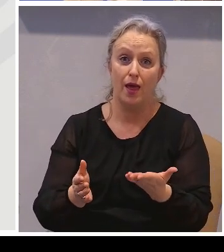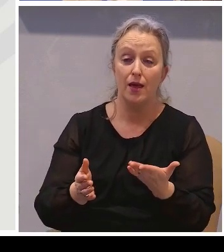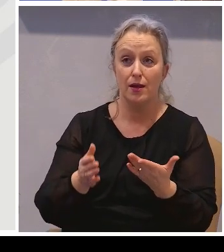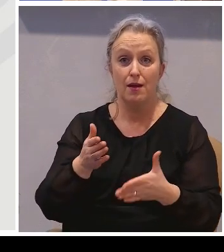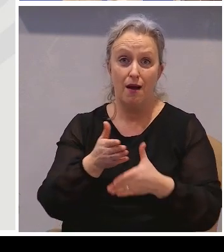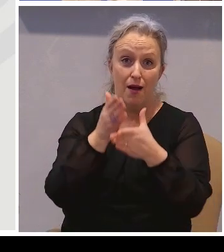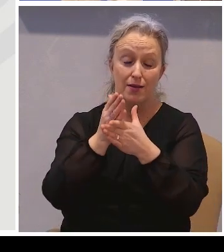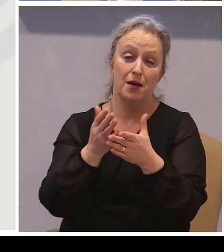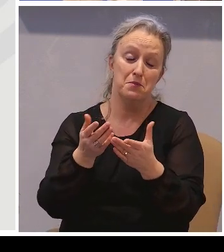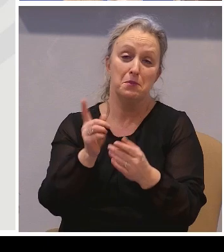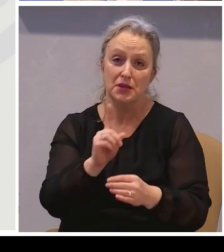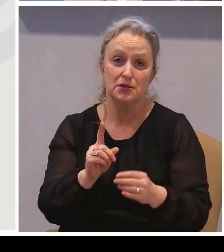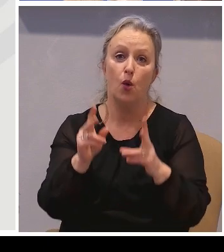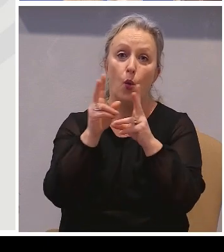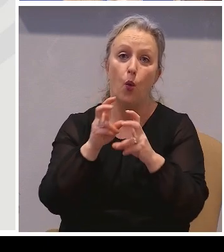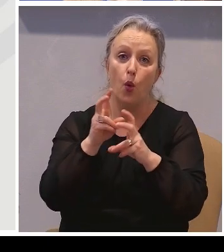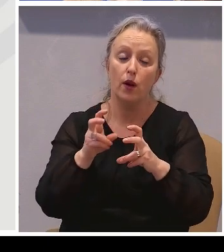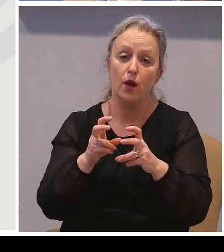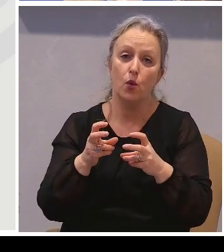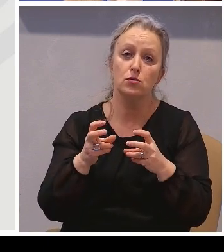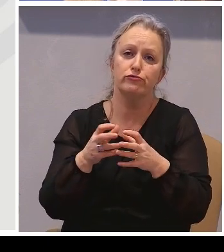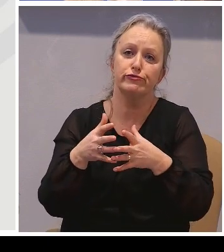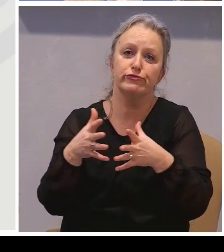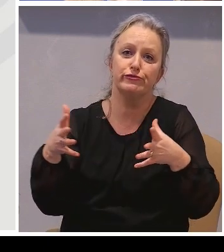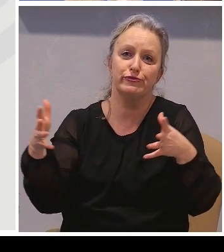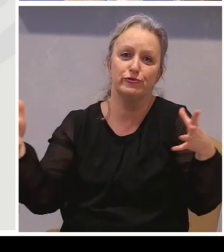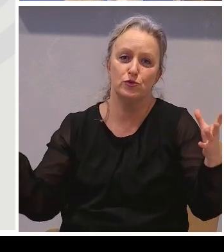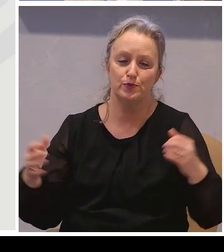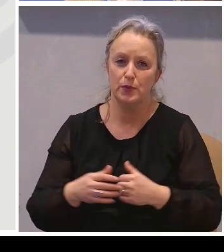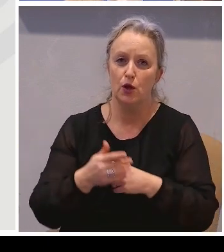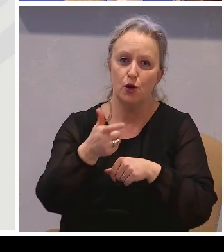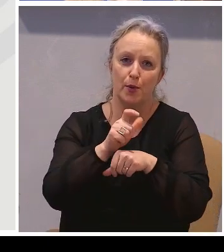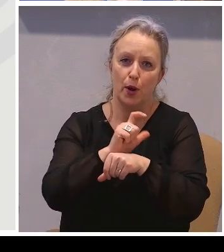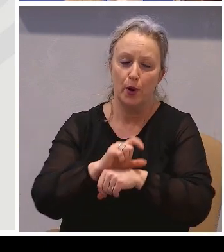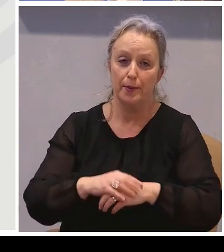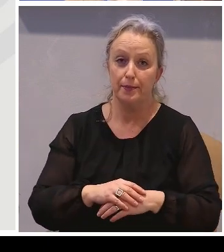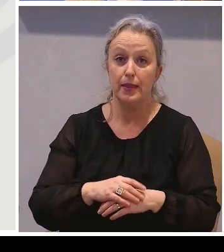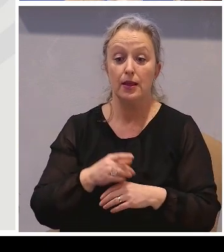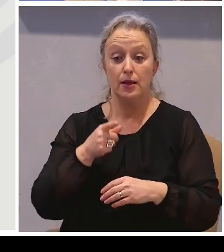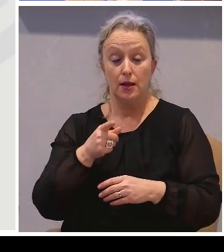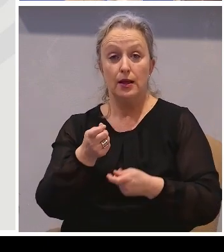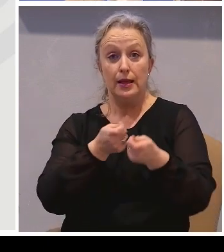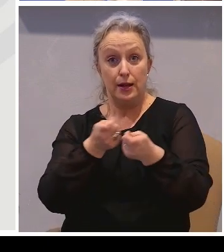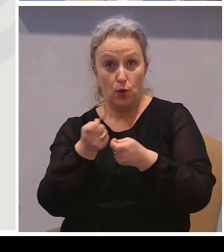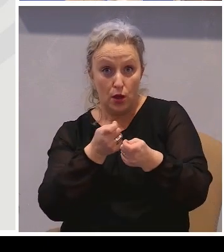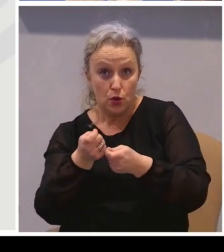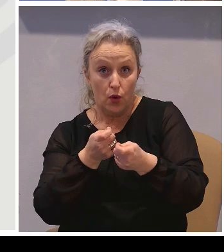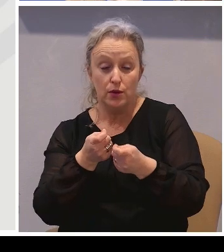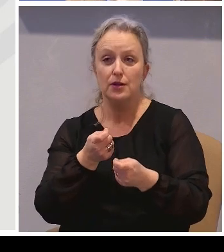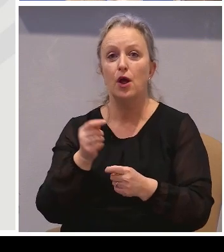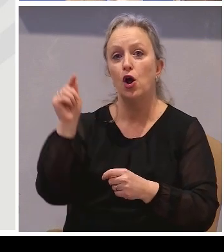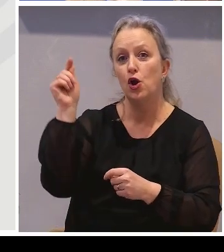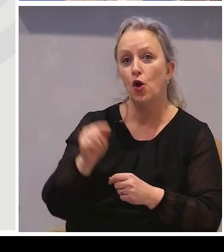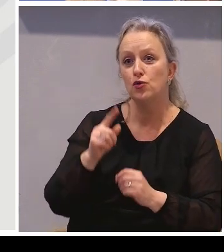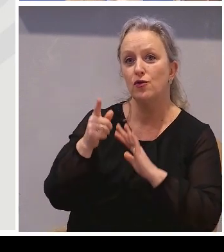be submitted or not, this decision is made by the agency, not the pharmaceutical. In addition to regulations,